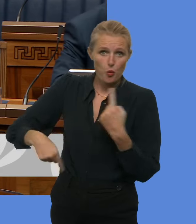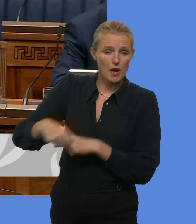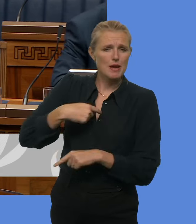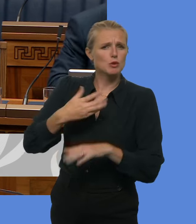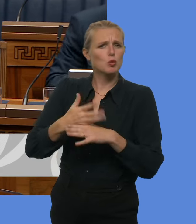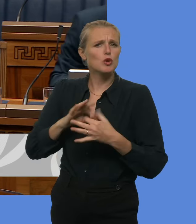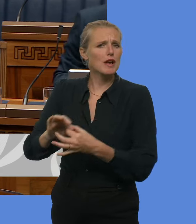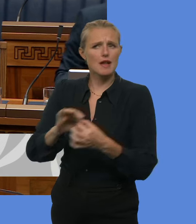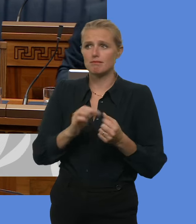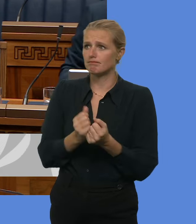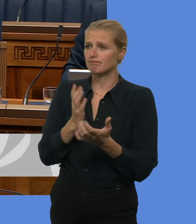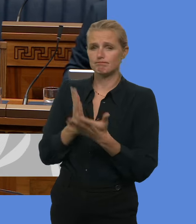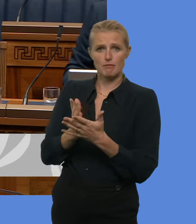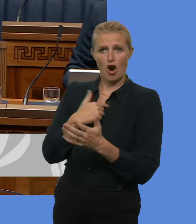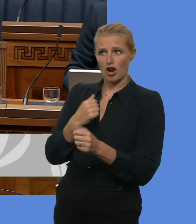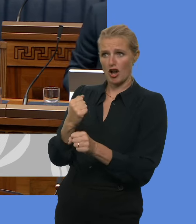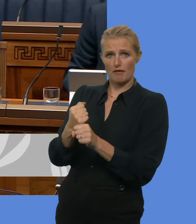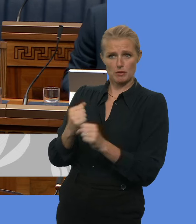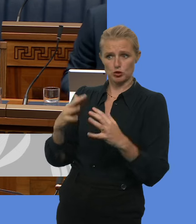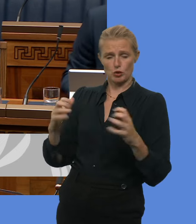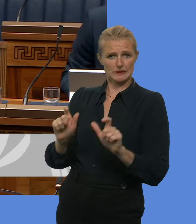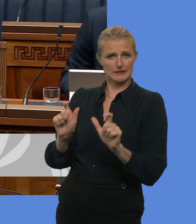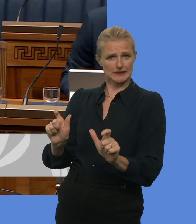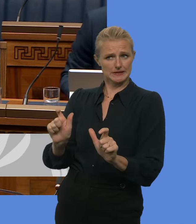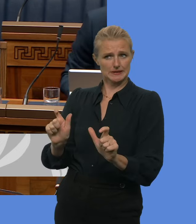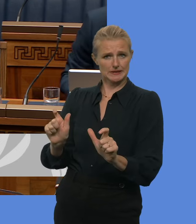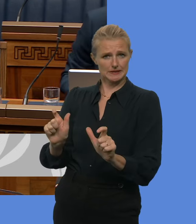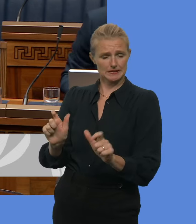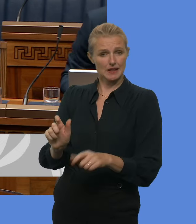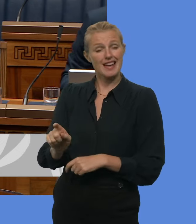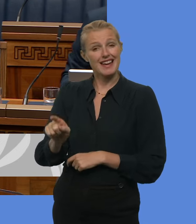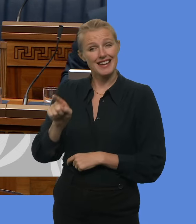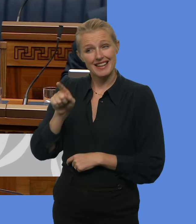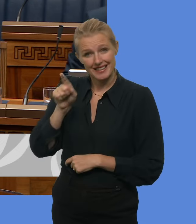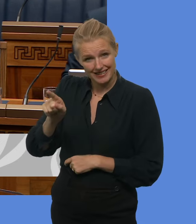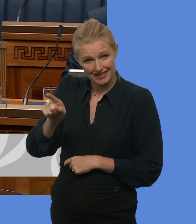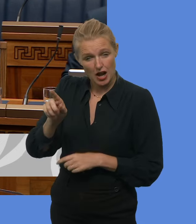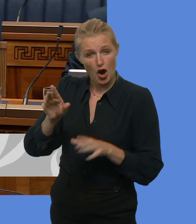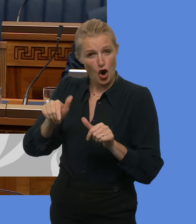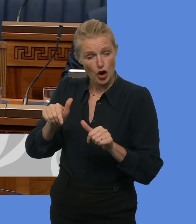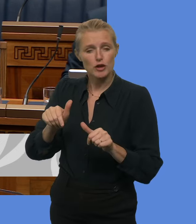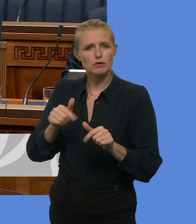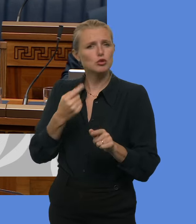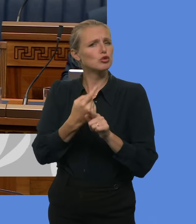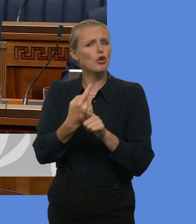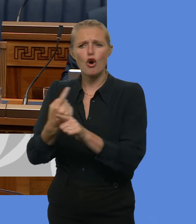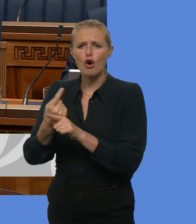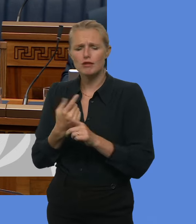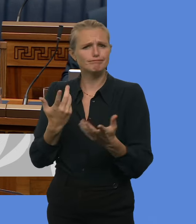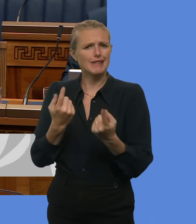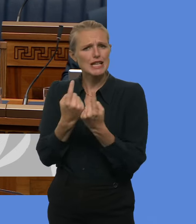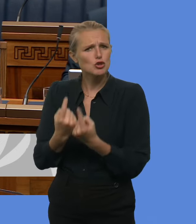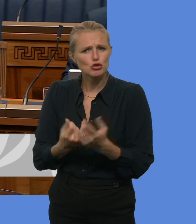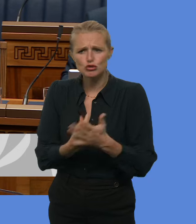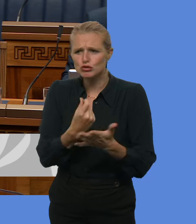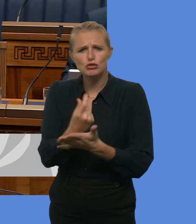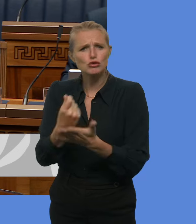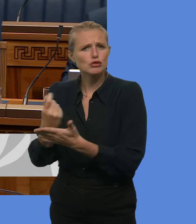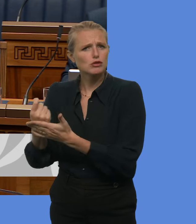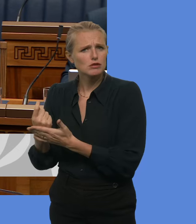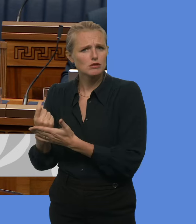ensure that stability. At the heart of that must be addressing issues head on, but also to find a shared way through some of the challenges that we